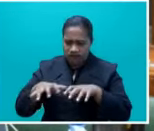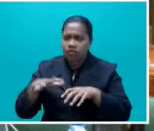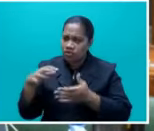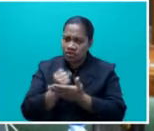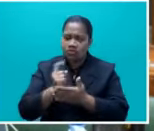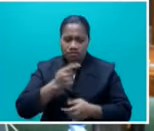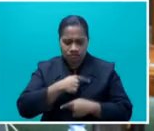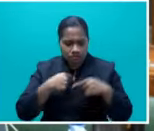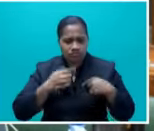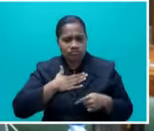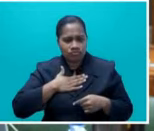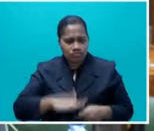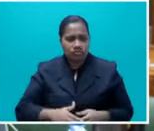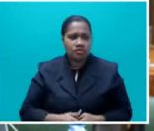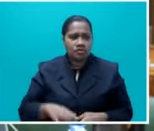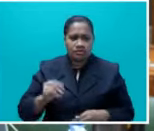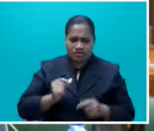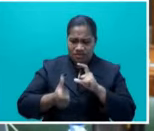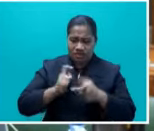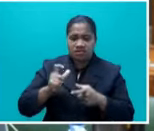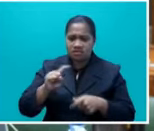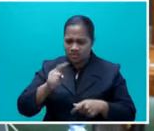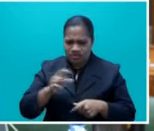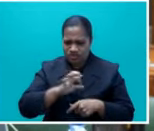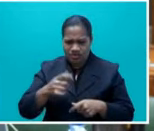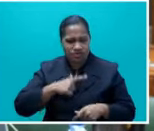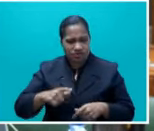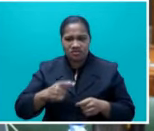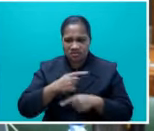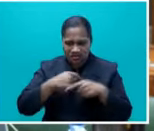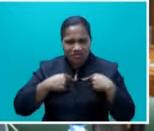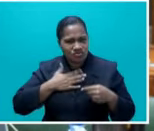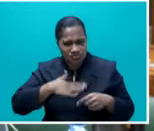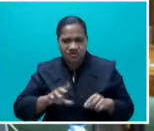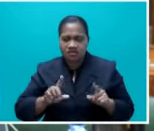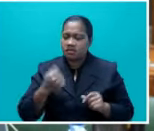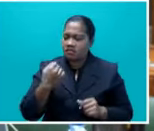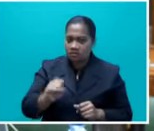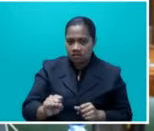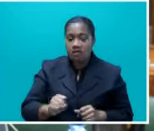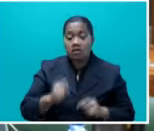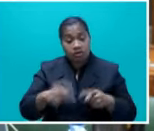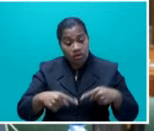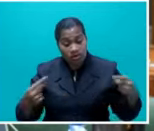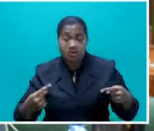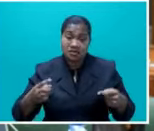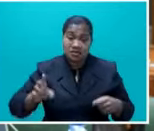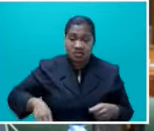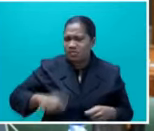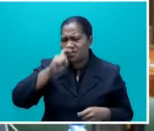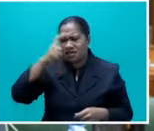responses to a crisis which was not of our making. It is unfortunate, Madam Speaker, opposition members cannot understand